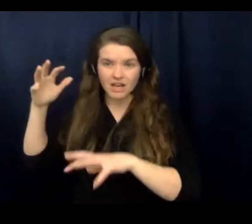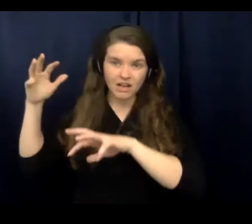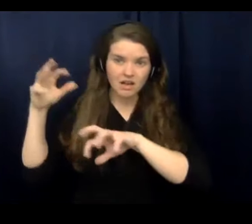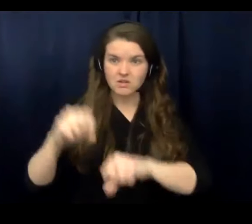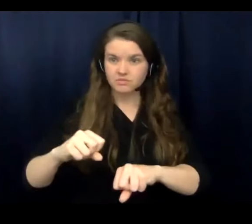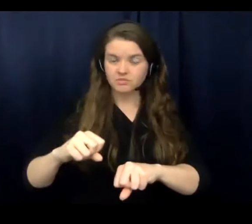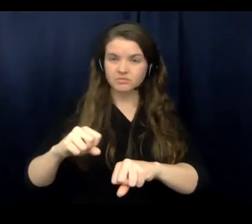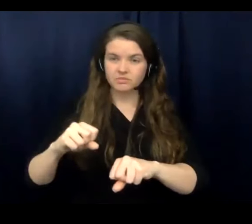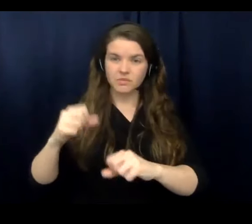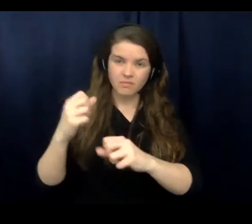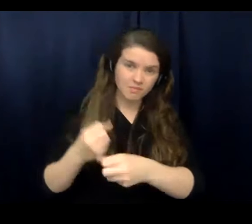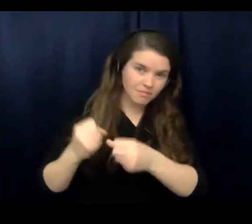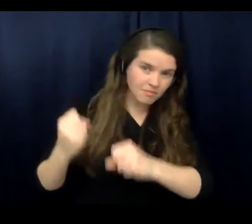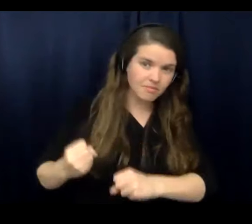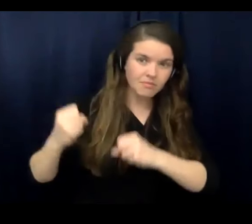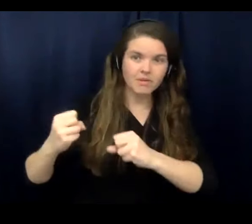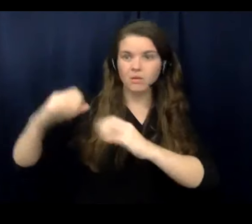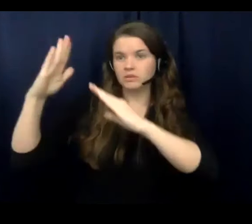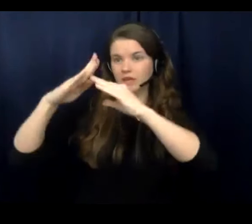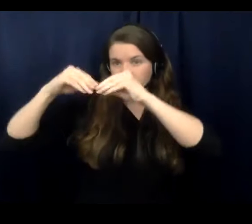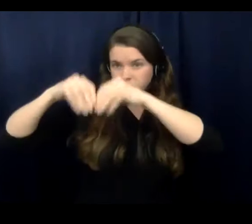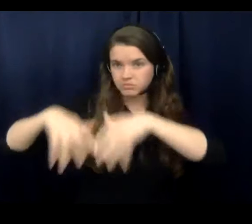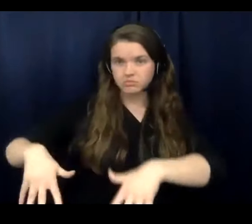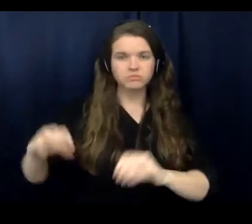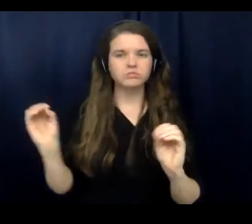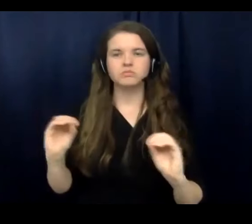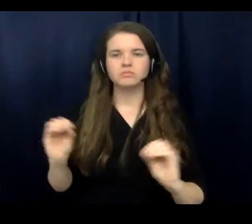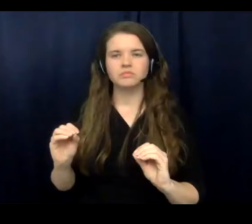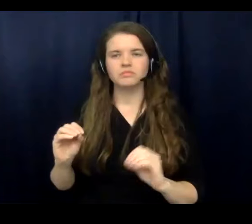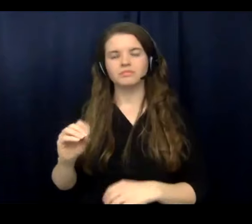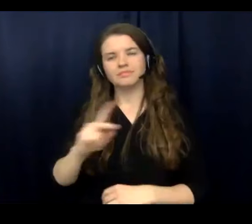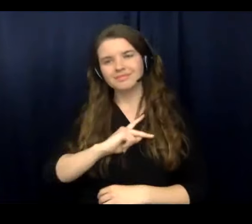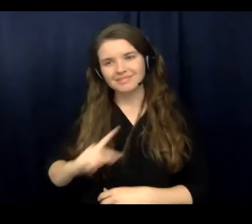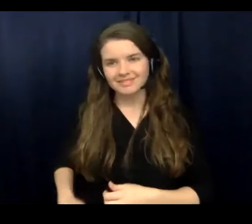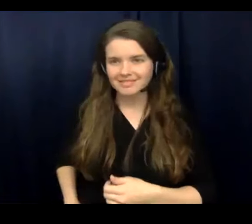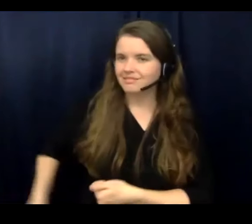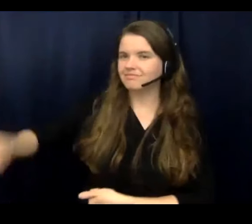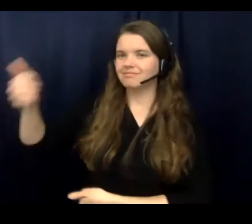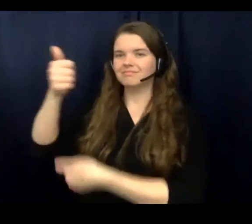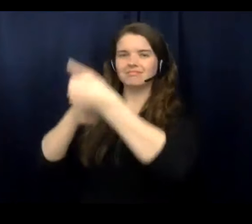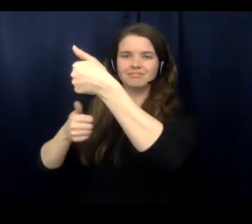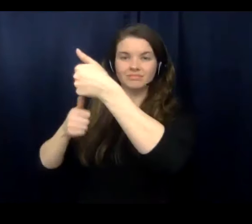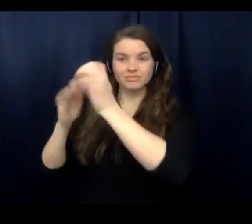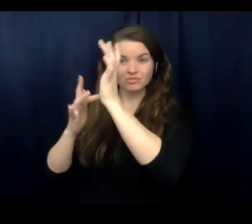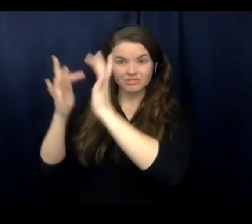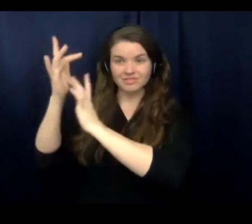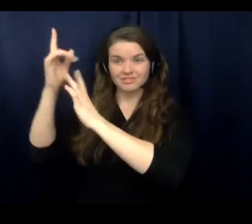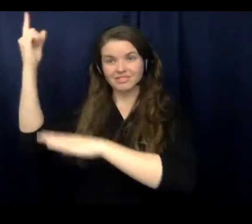power from the top. No, the King of Kings, Jesus, came to the earth as a